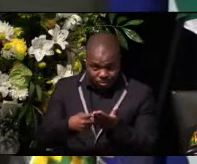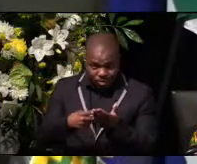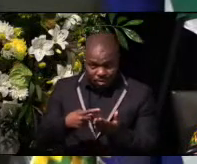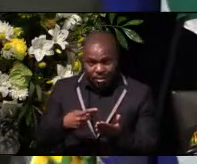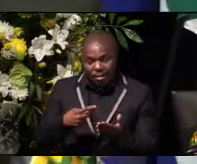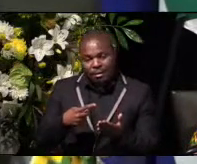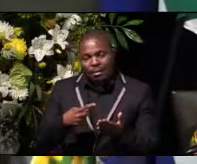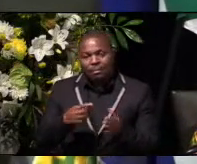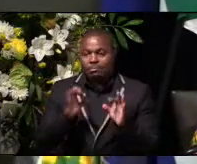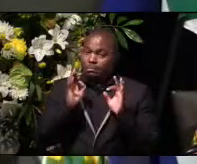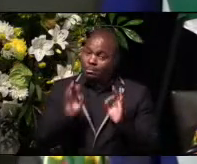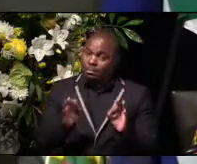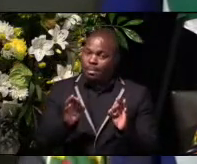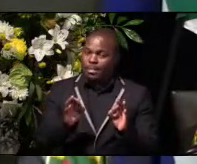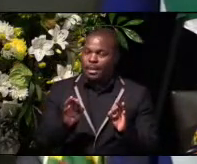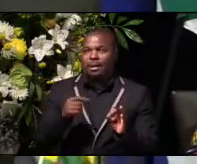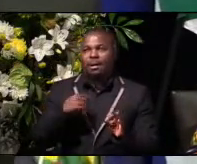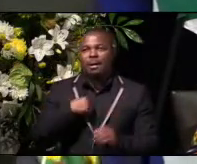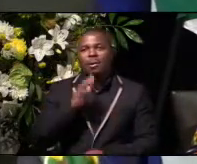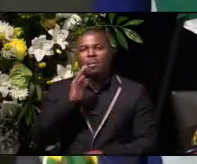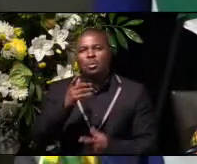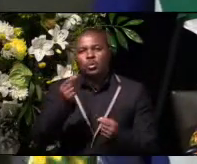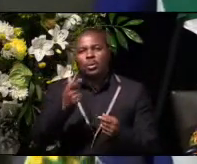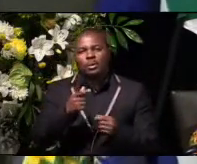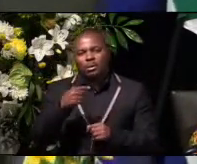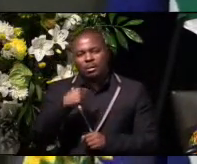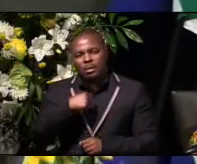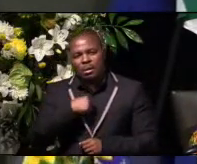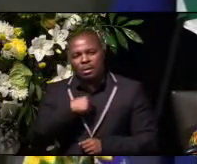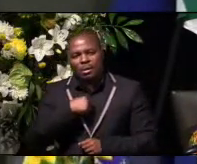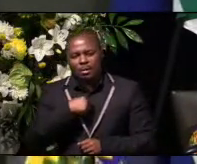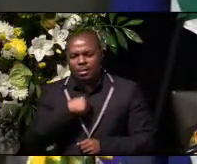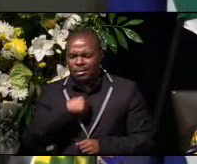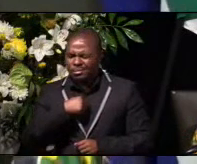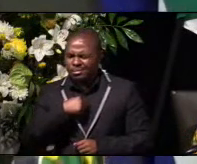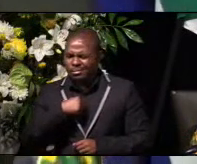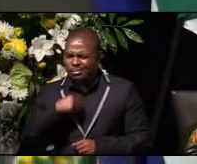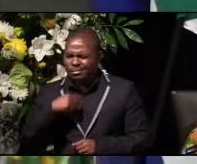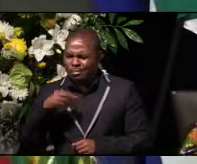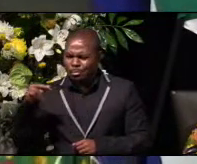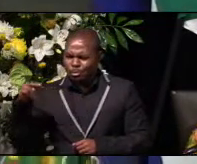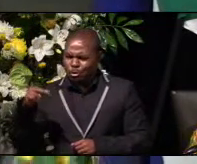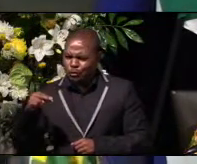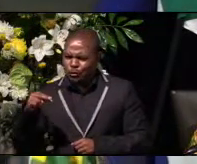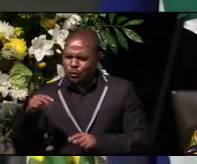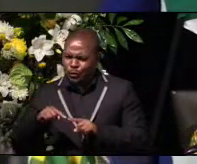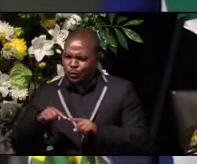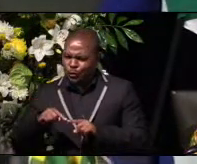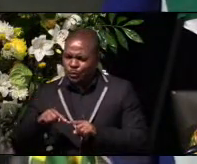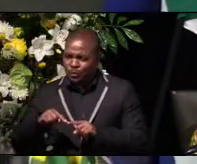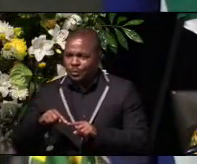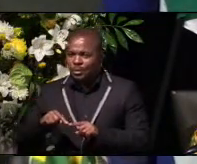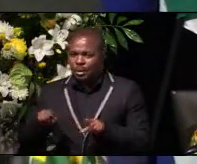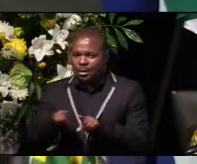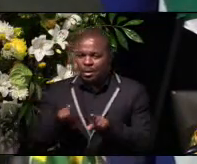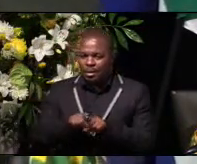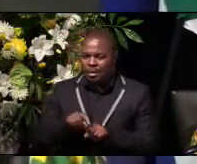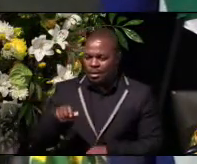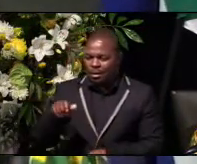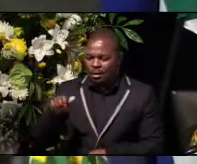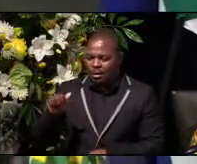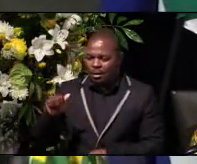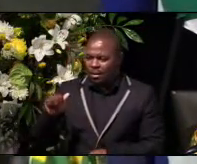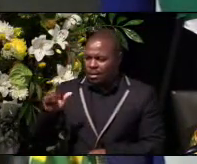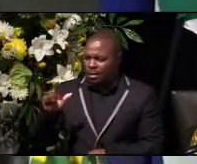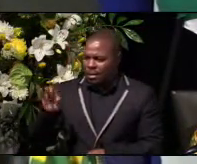hopefully meaningful that I I will look at it from a narrow point of view and that is to look at what are the role of